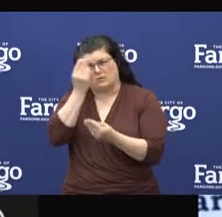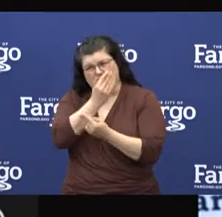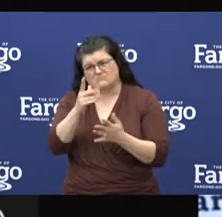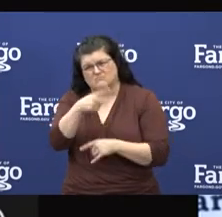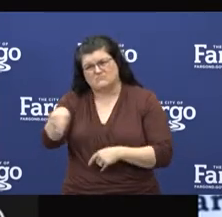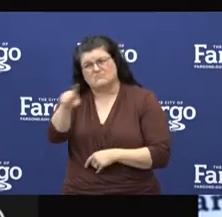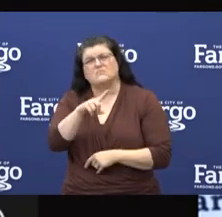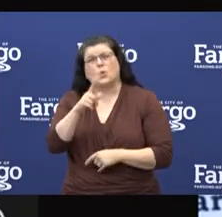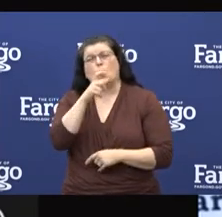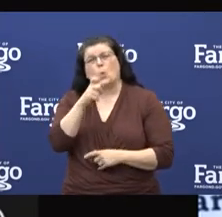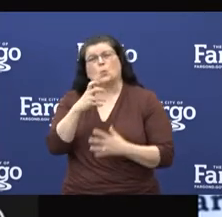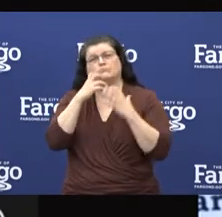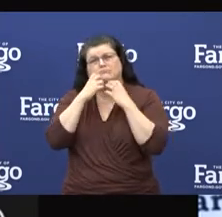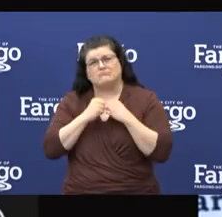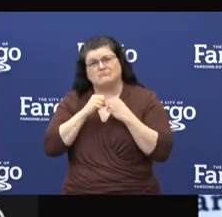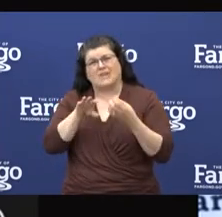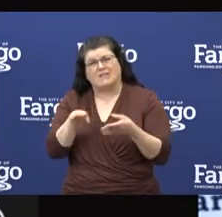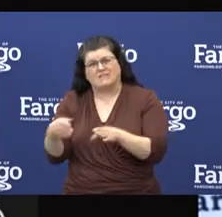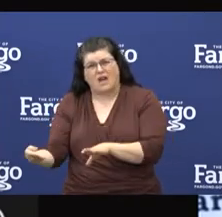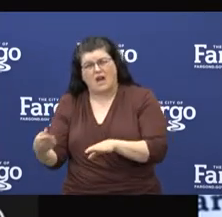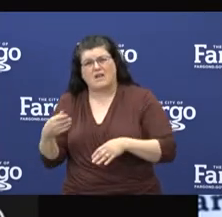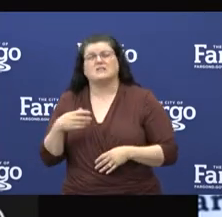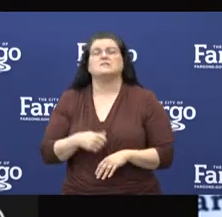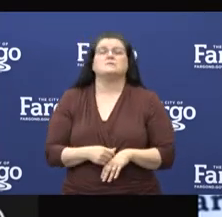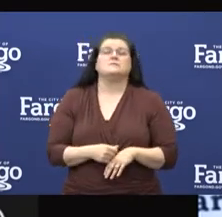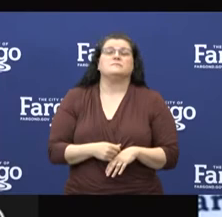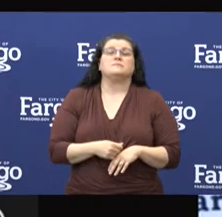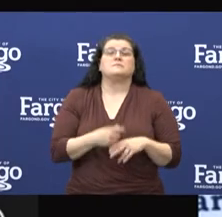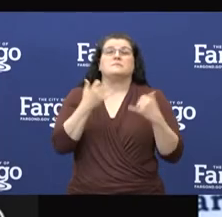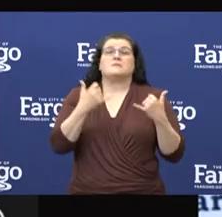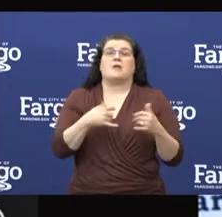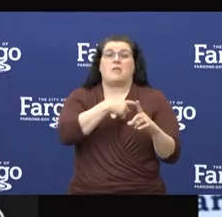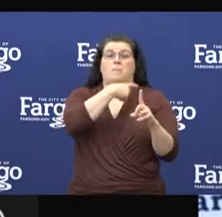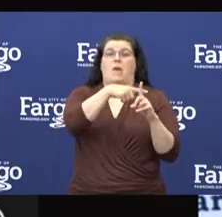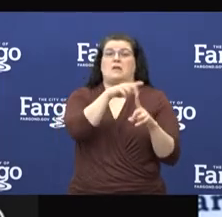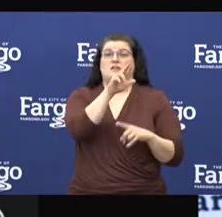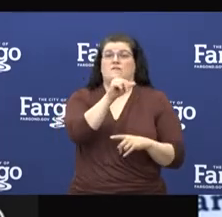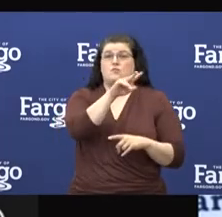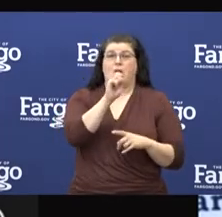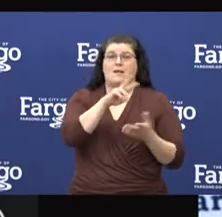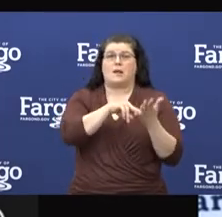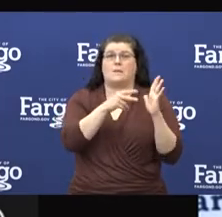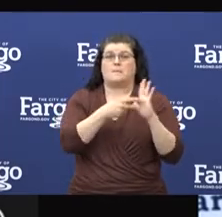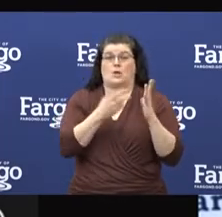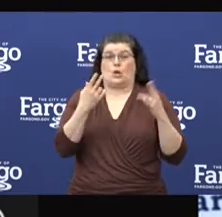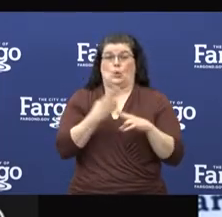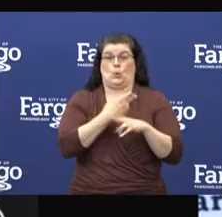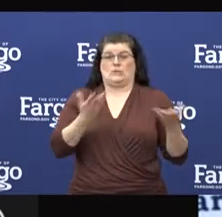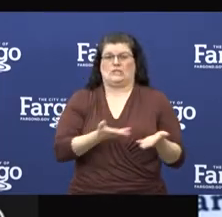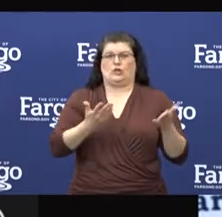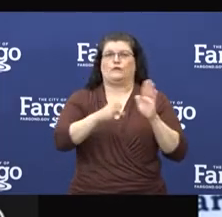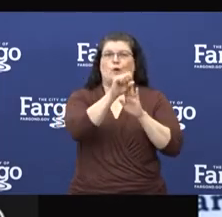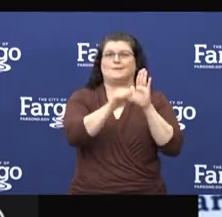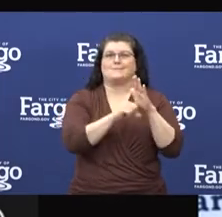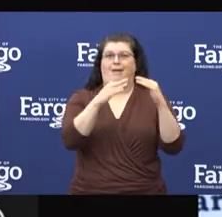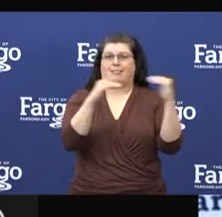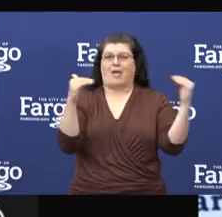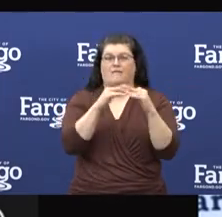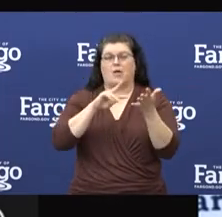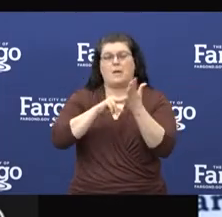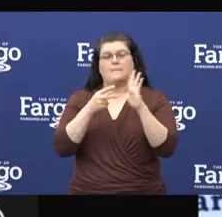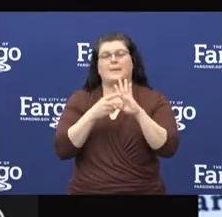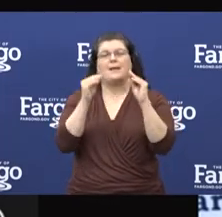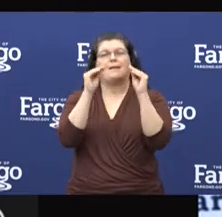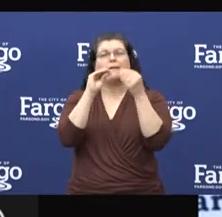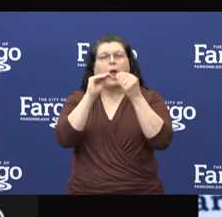this time. The term positivity rate is used often at the state level. This can be a valuable measure